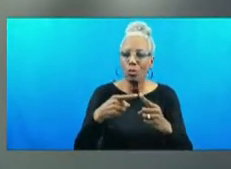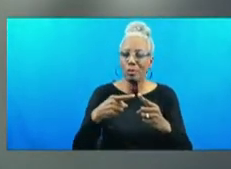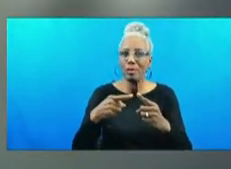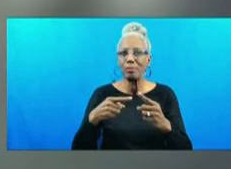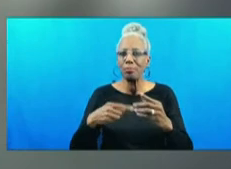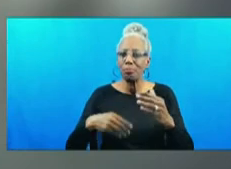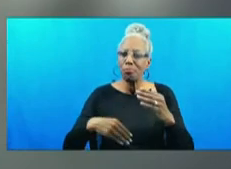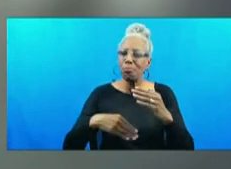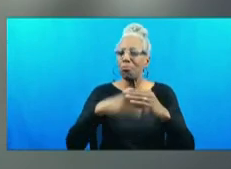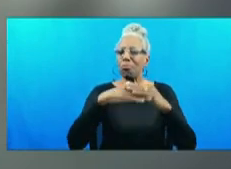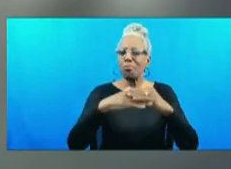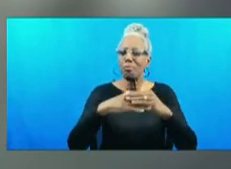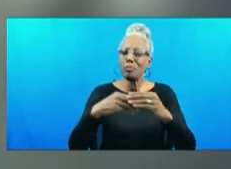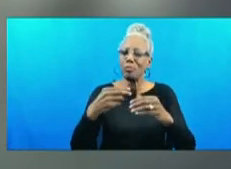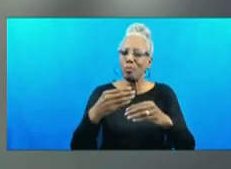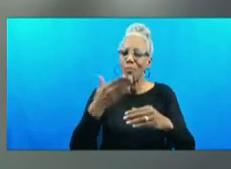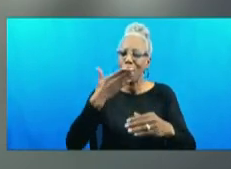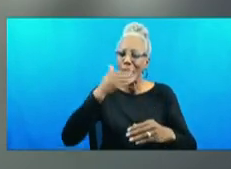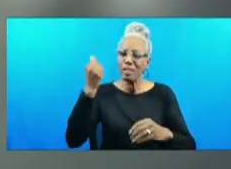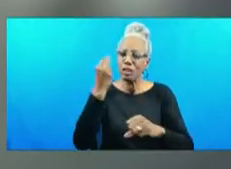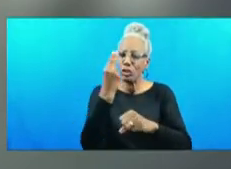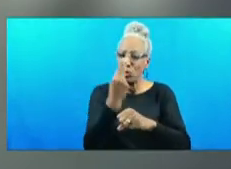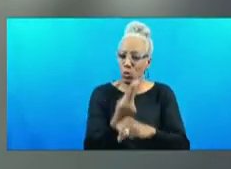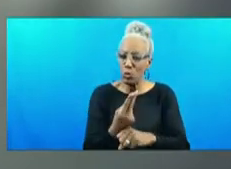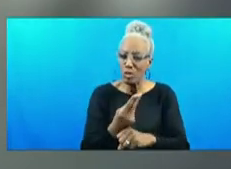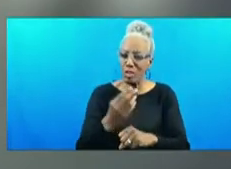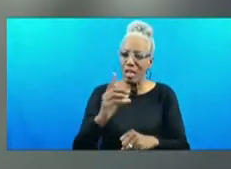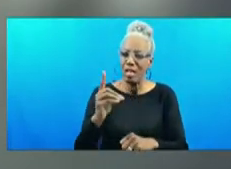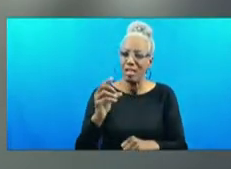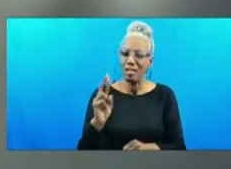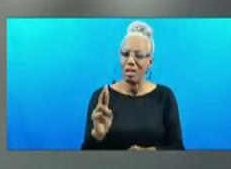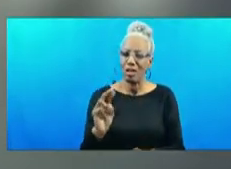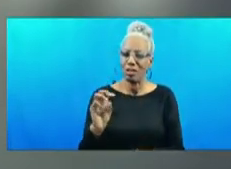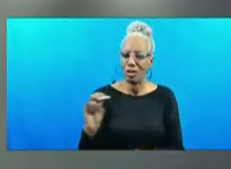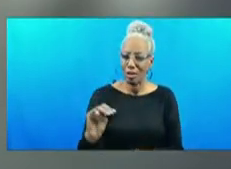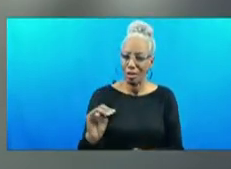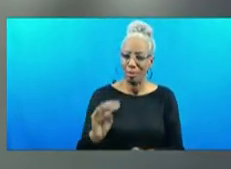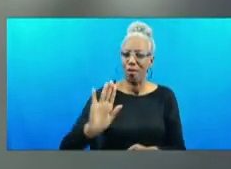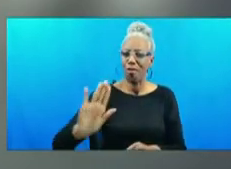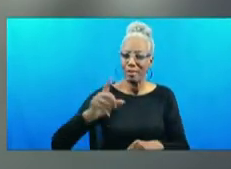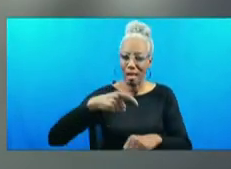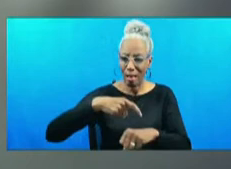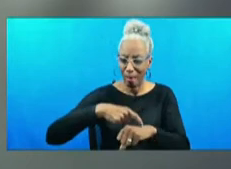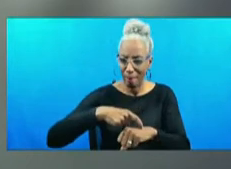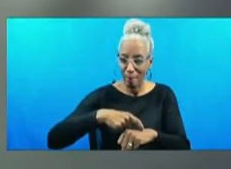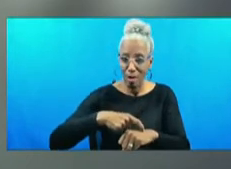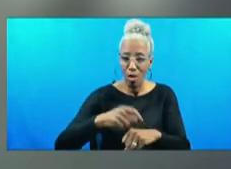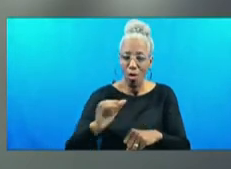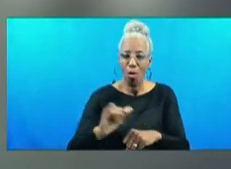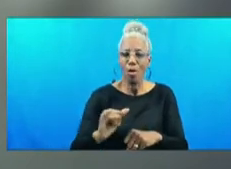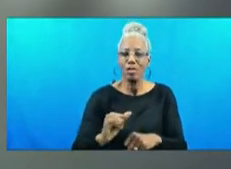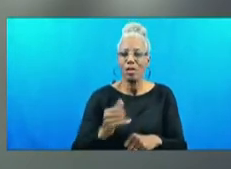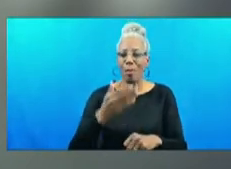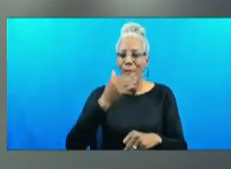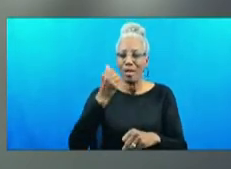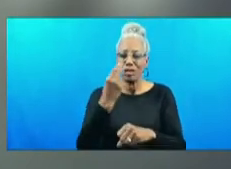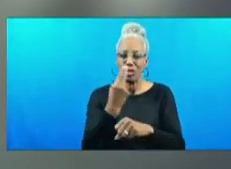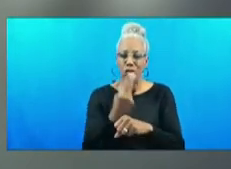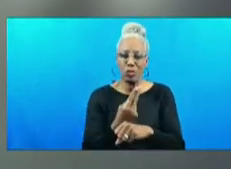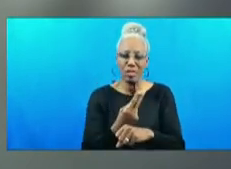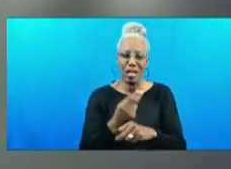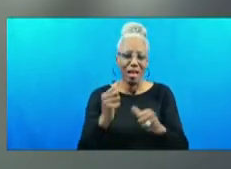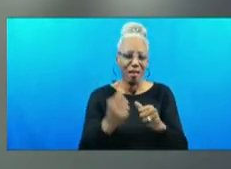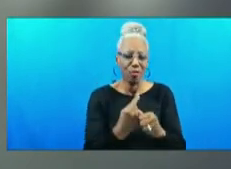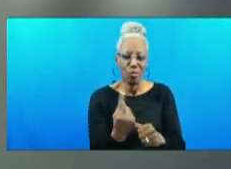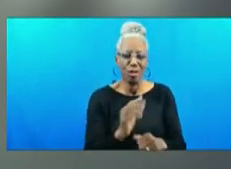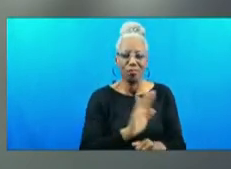time of those attending this session. As we cover various topics with Dr. McKnight, you